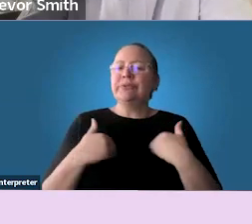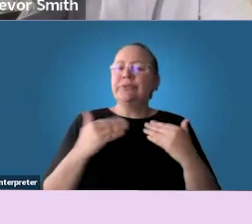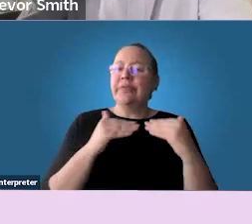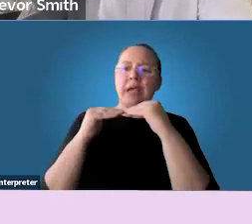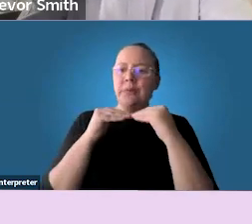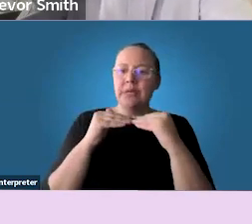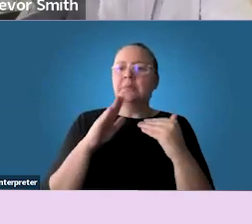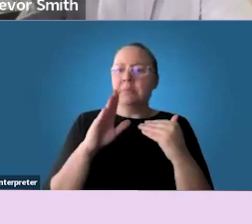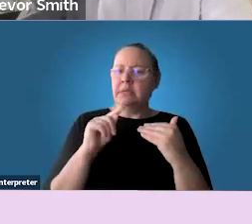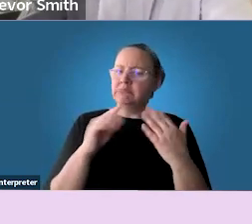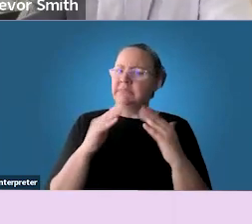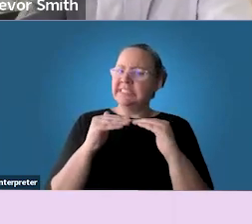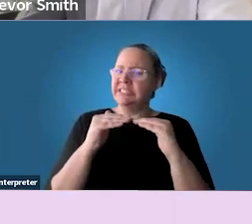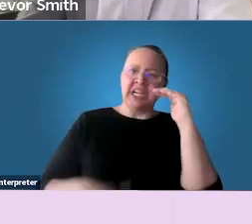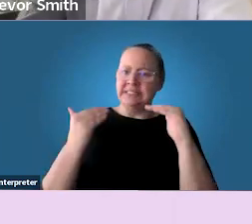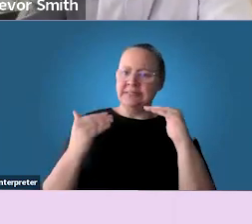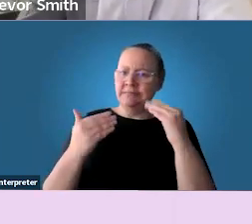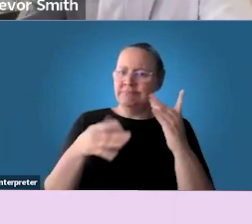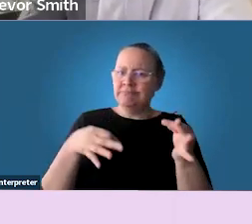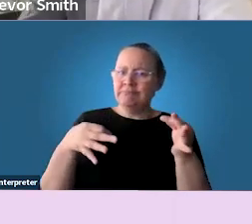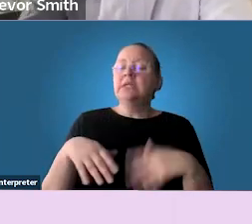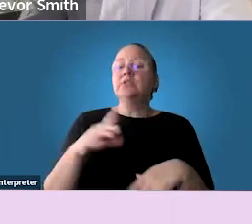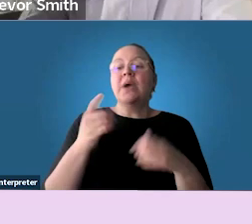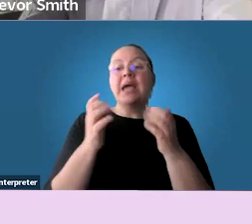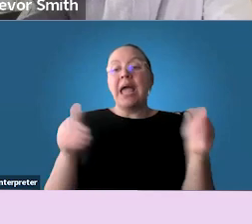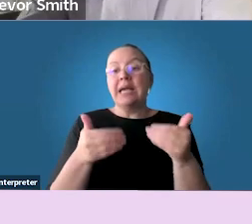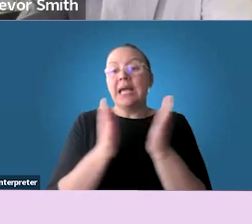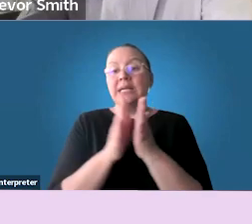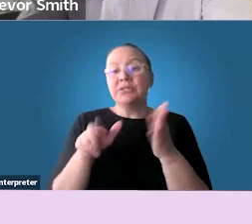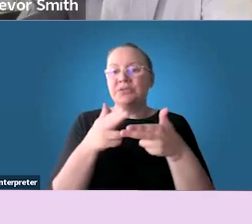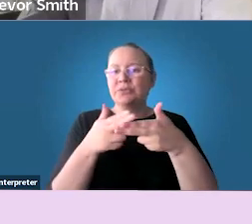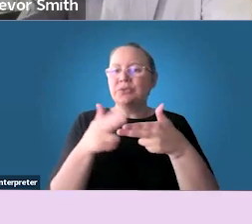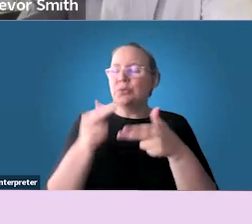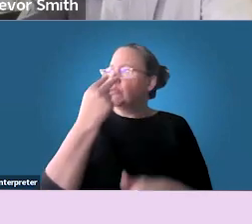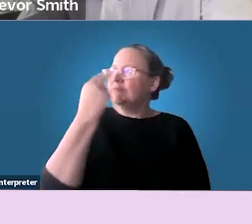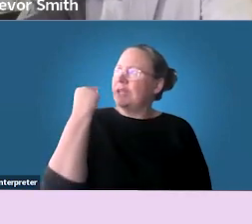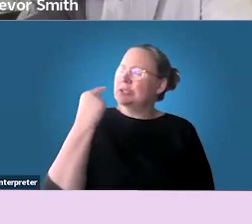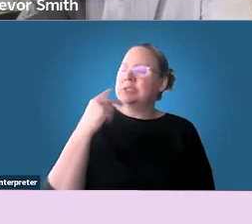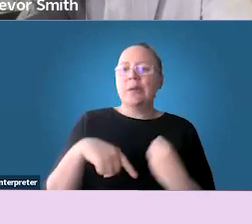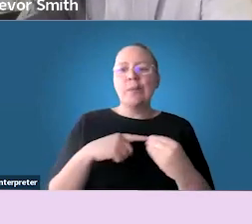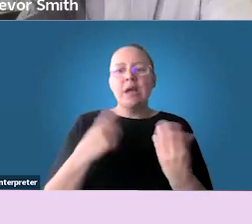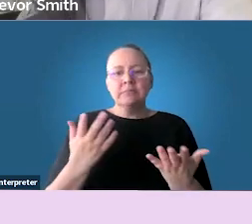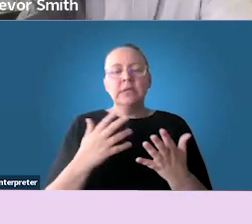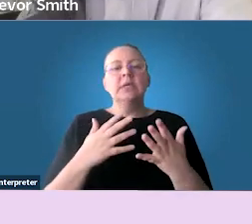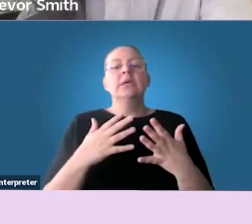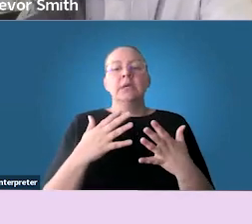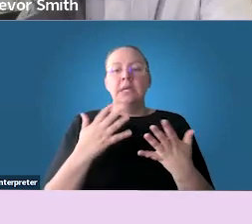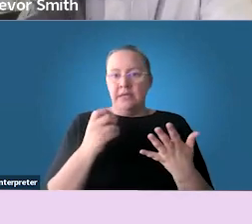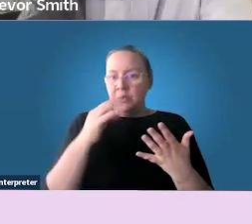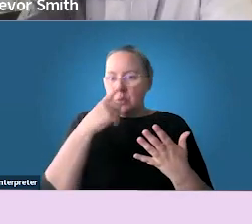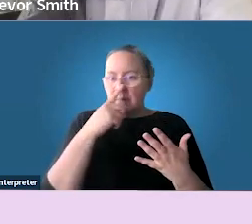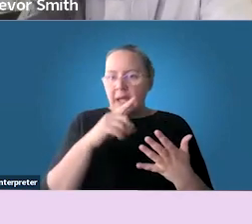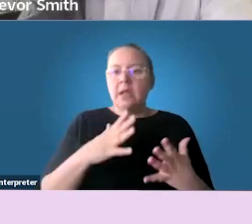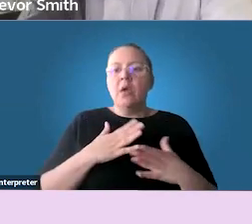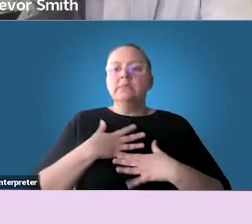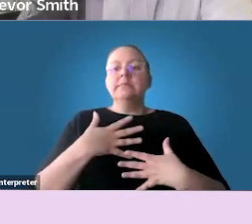as injustice. And so before we begin, I invite you into just a short reflection. Take a deep breath in through your